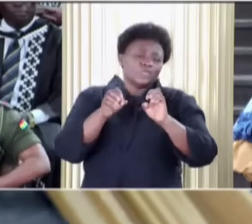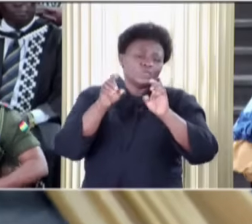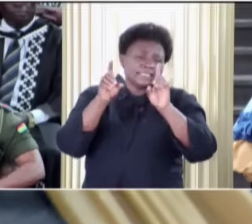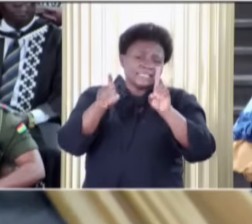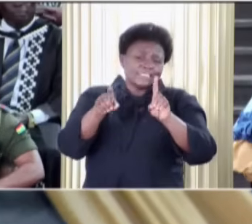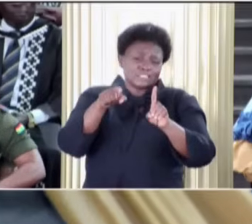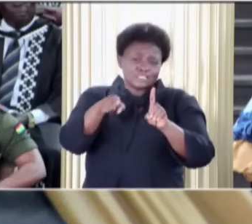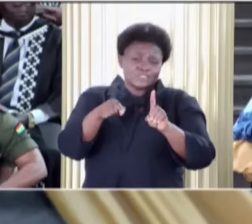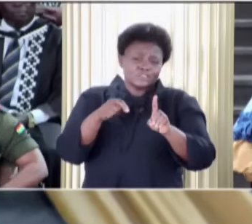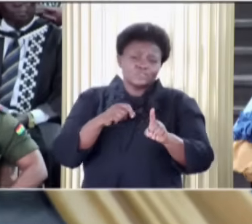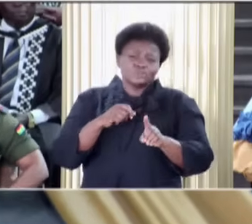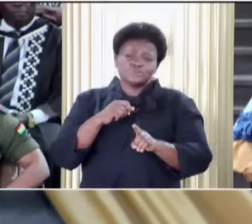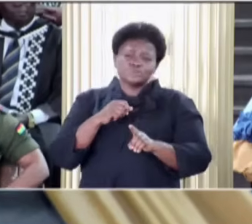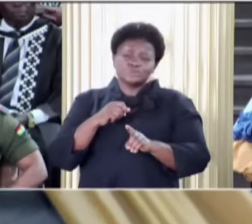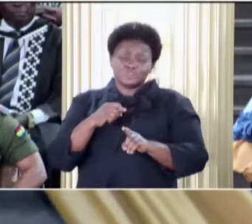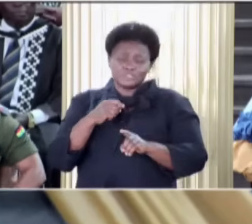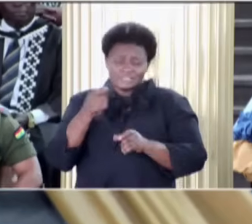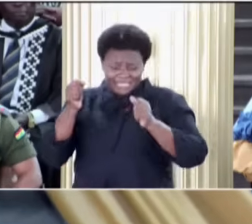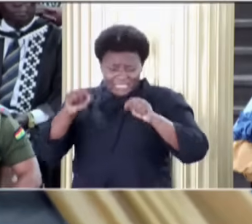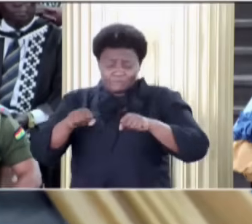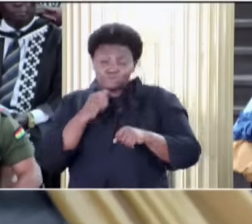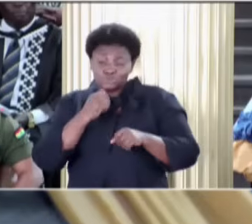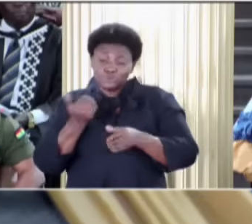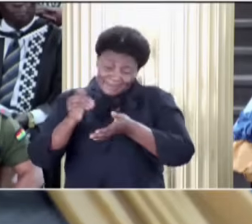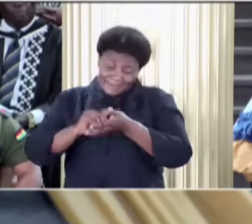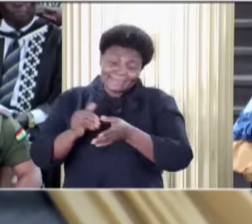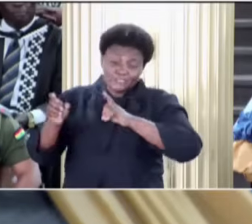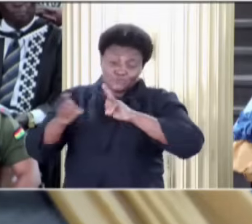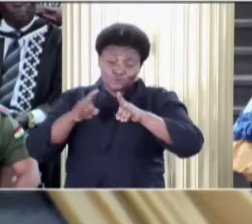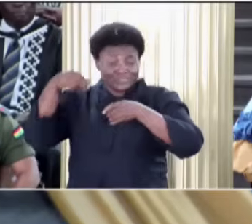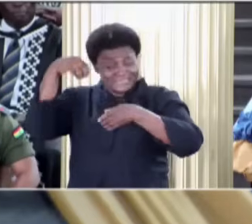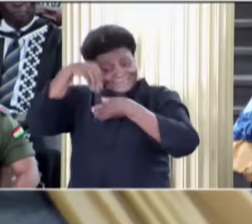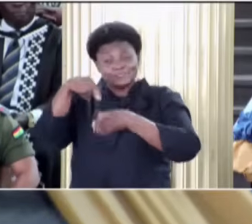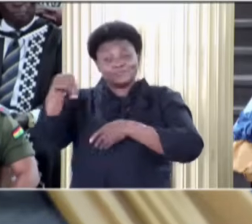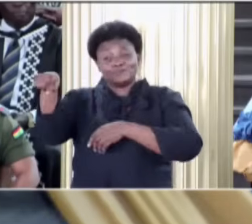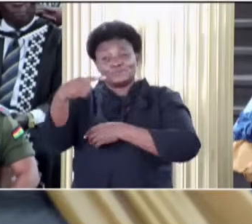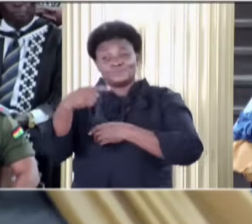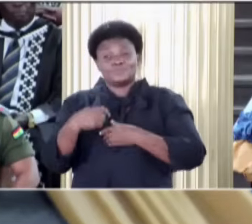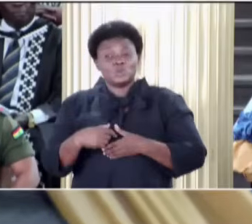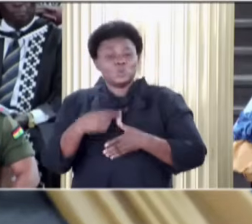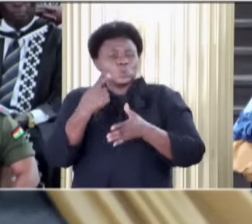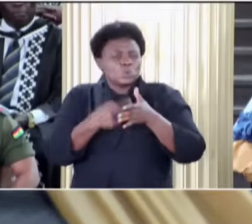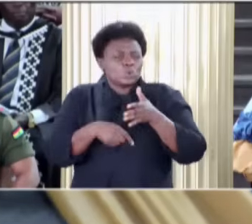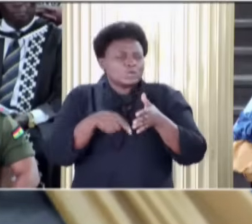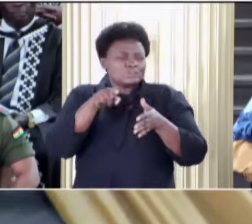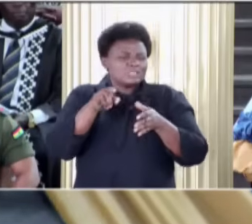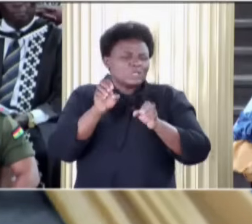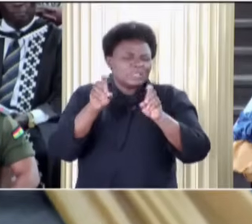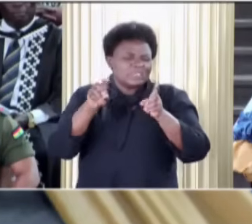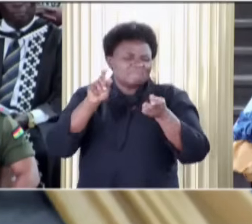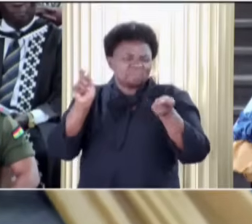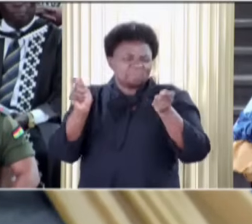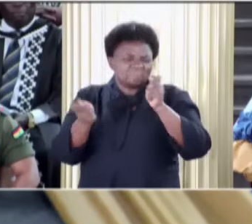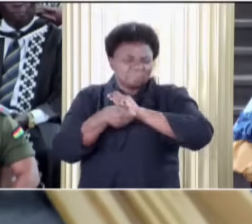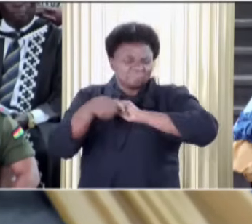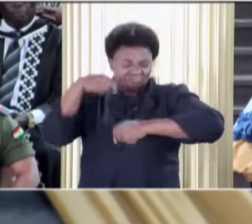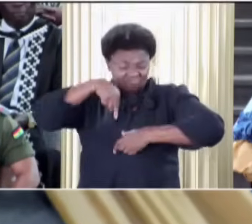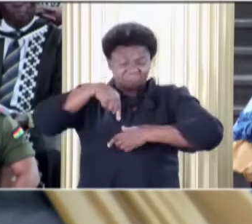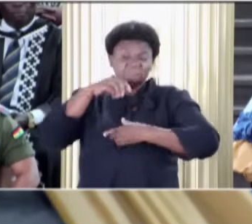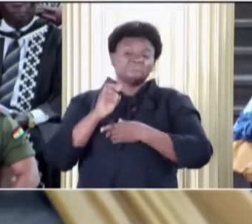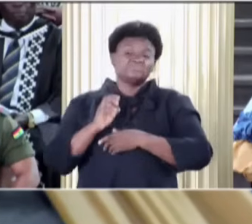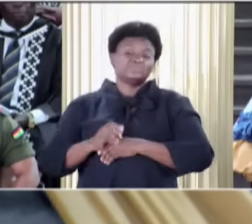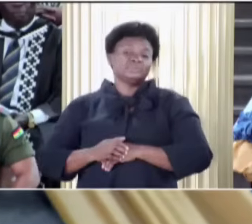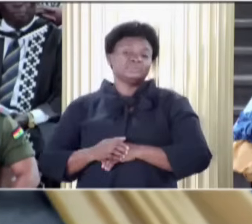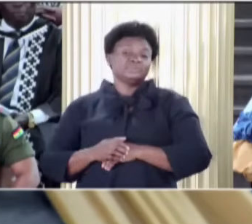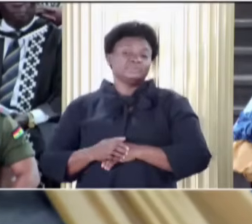you? What did your education undo within you? What has it changed within you?